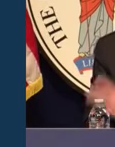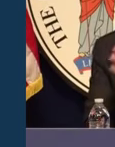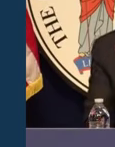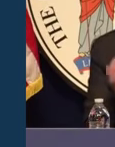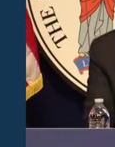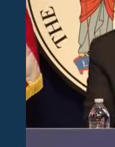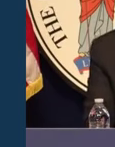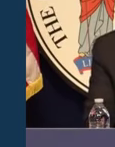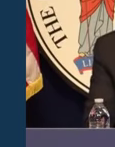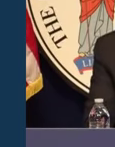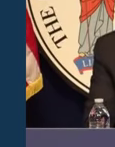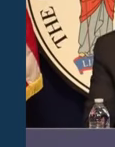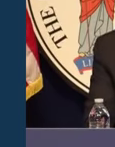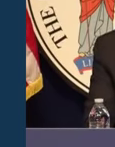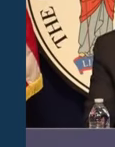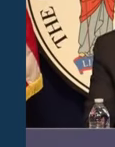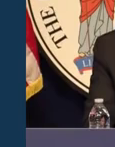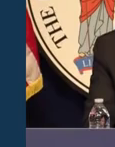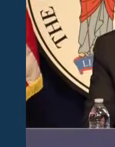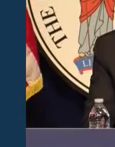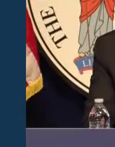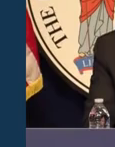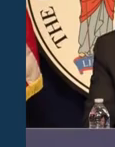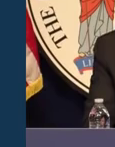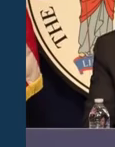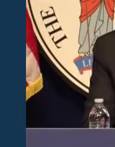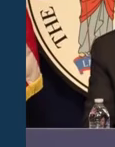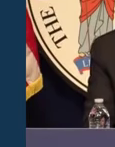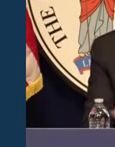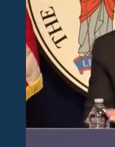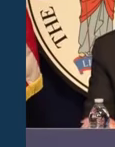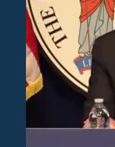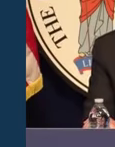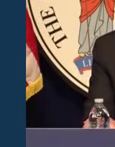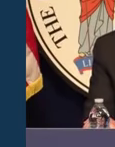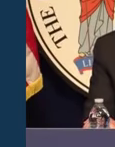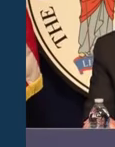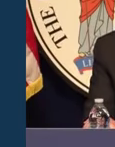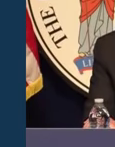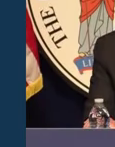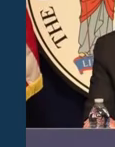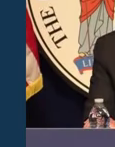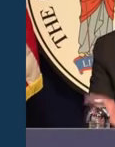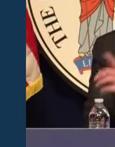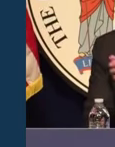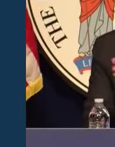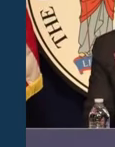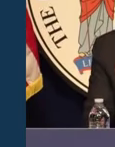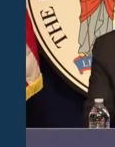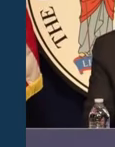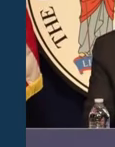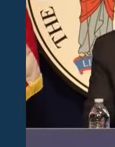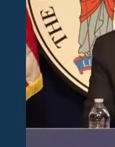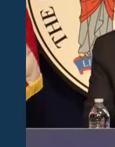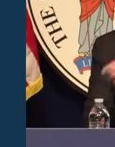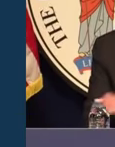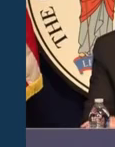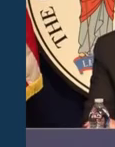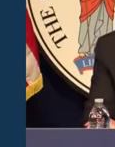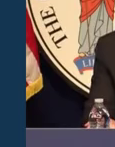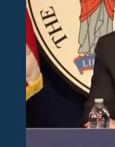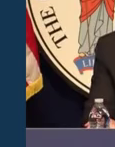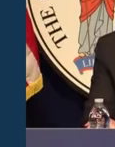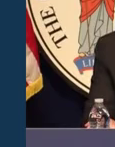In late March, as I mentioned, he contracted COVID-19, and for a while there it was touch and go. But yesterday, and this is a picture